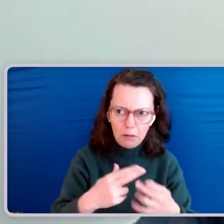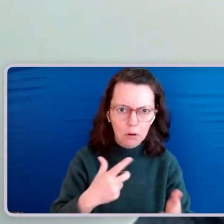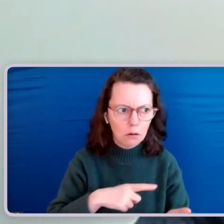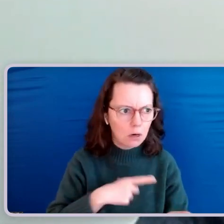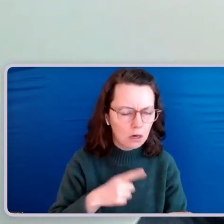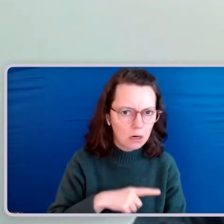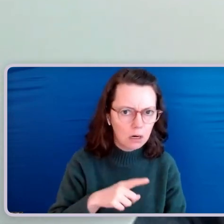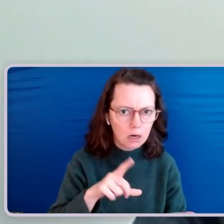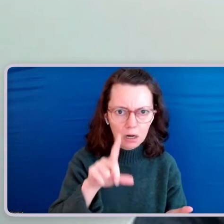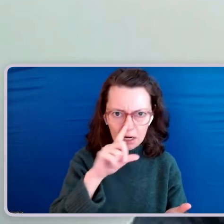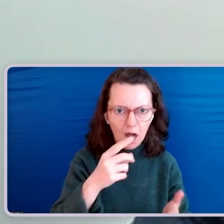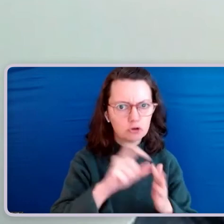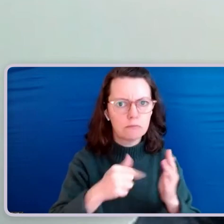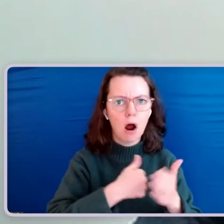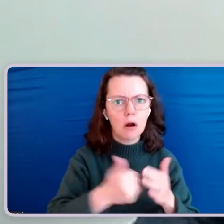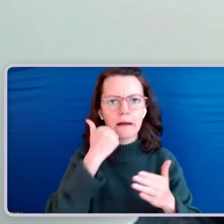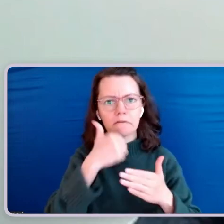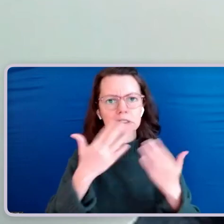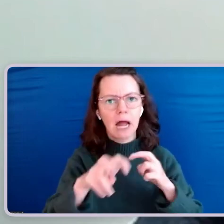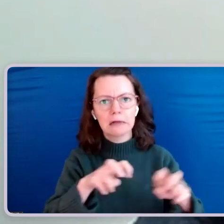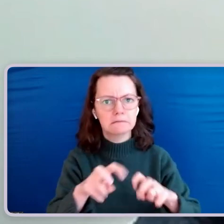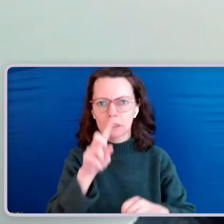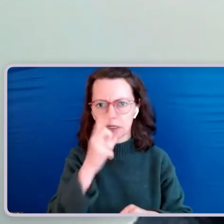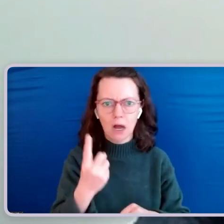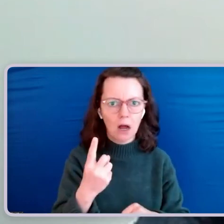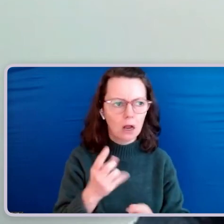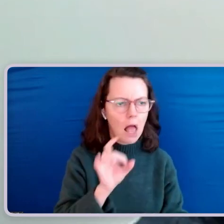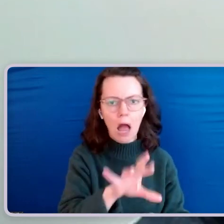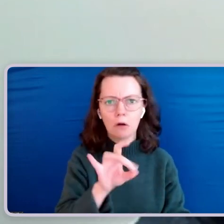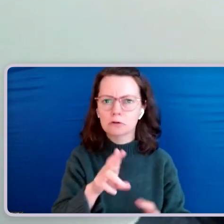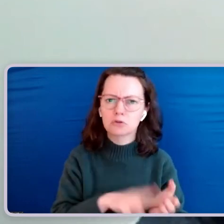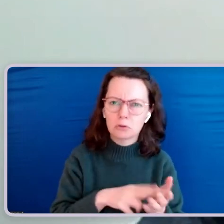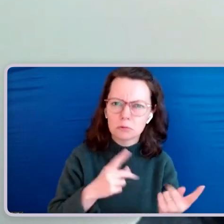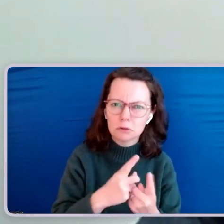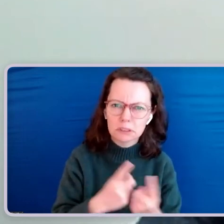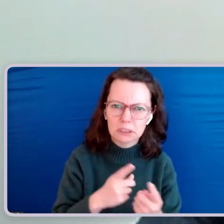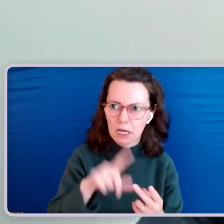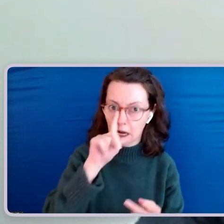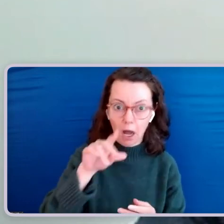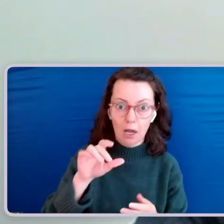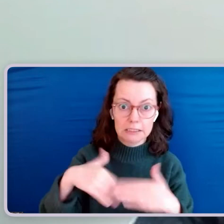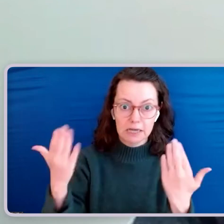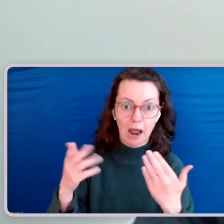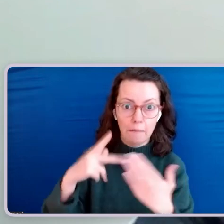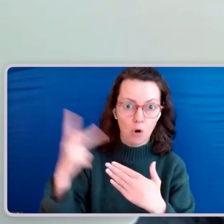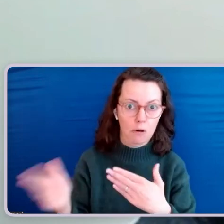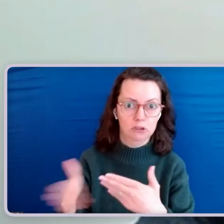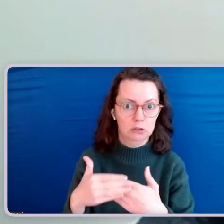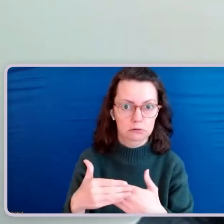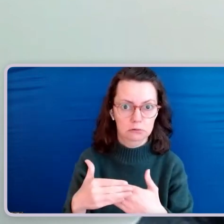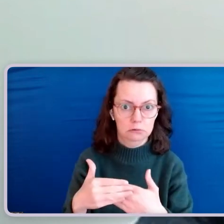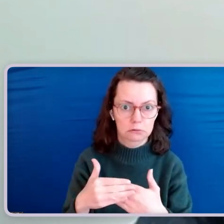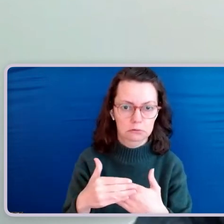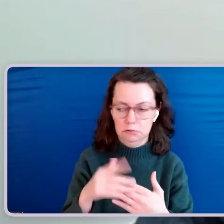their routines, and going to day programs and doing the usual